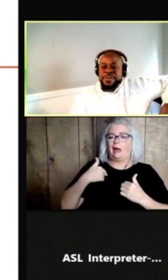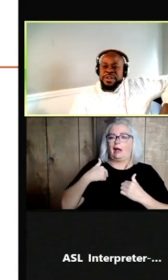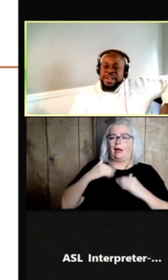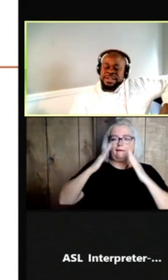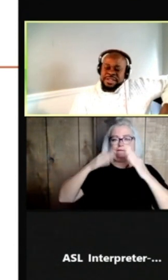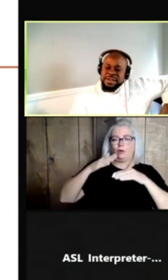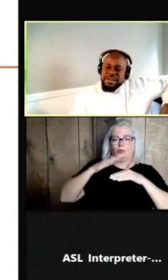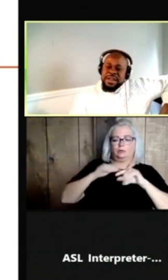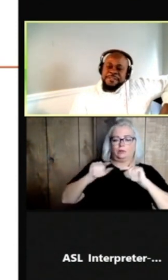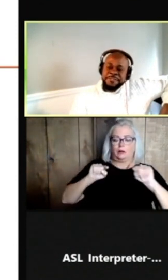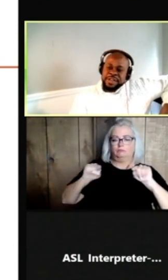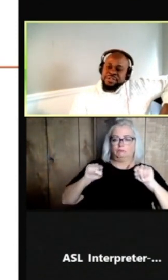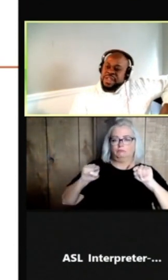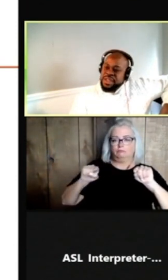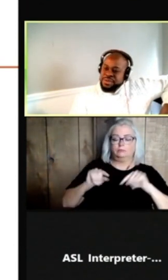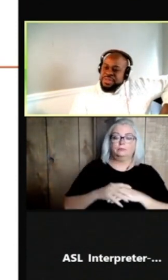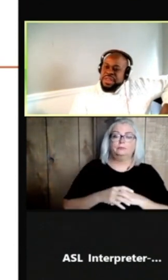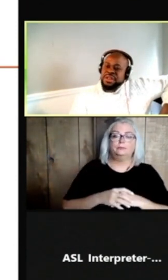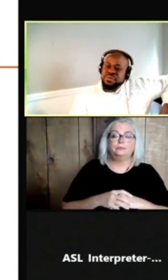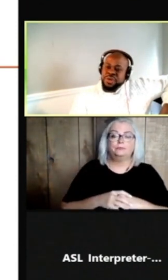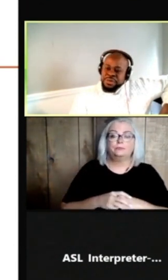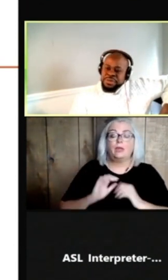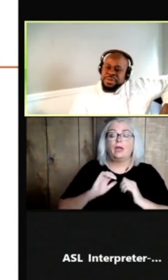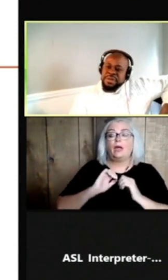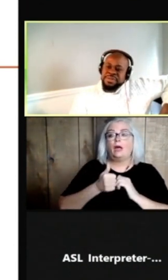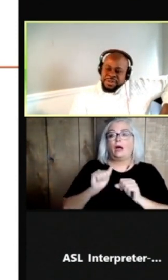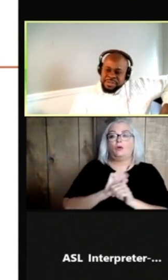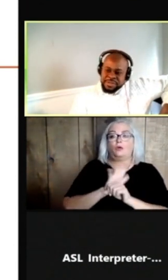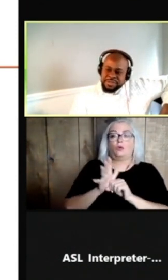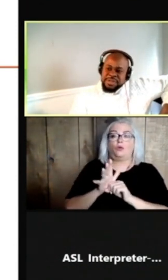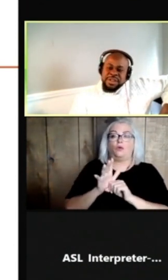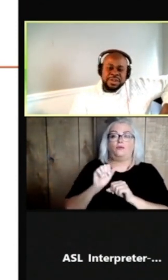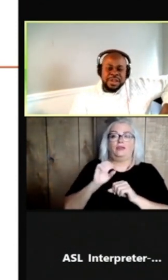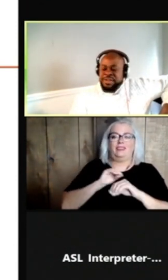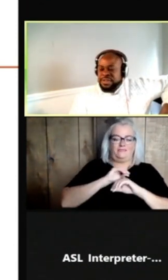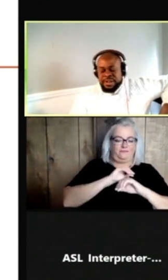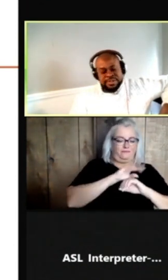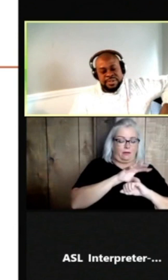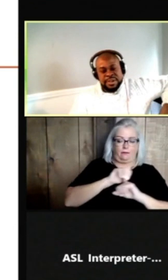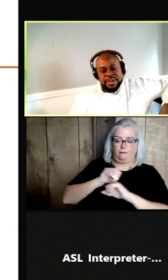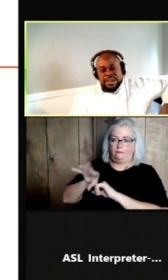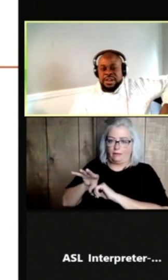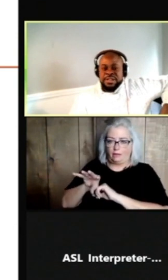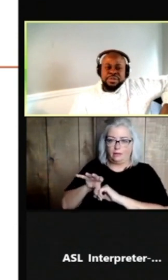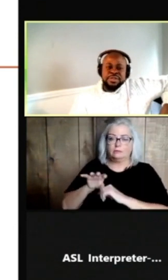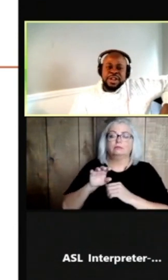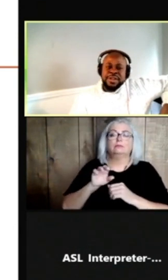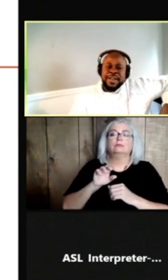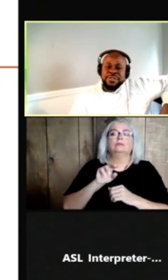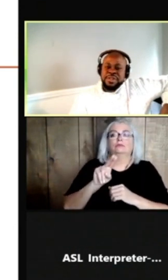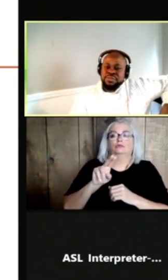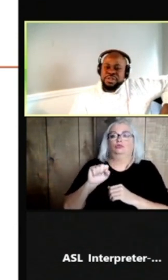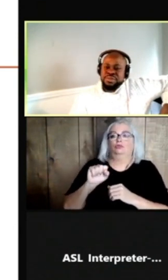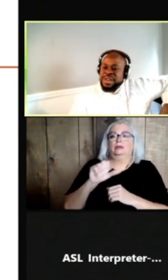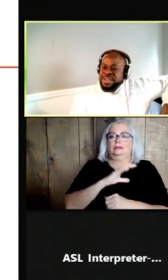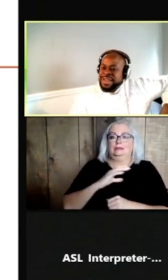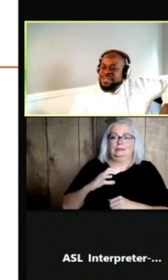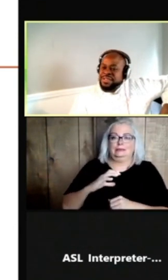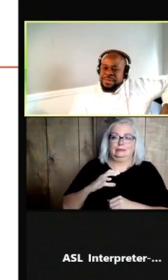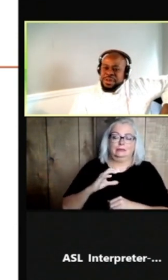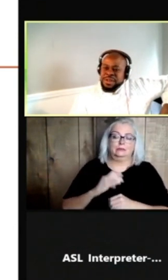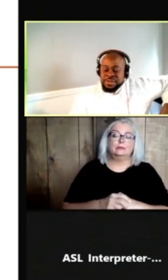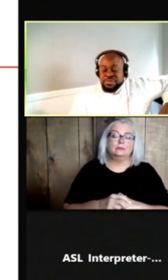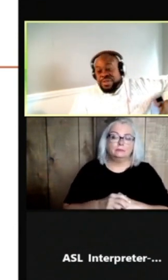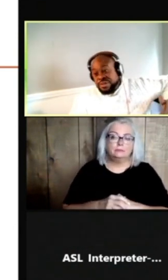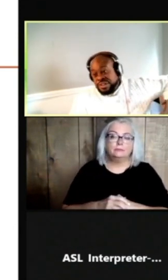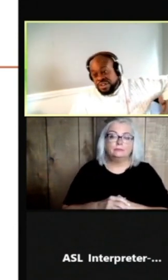how COVID-19 affects the health and the wealth of citizens in the United States. In other words, I don't have to see whether or not that